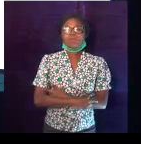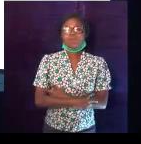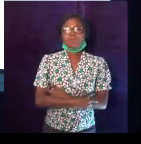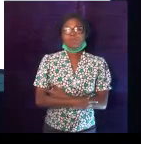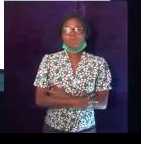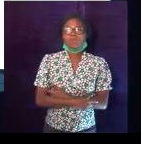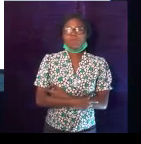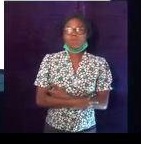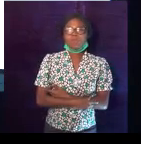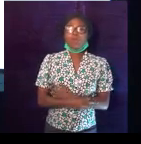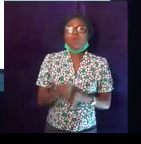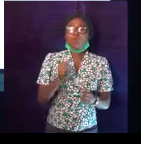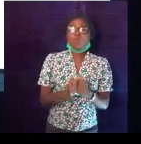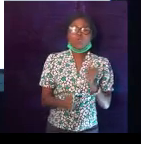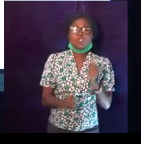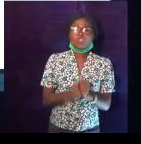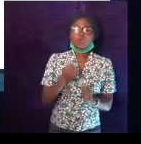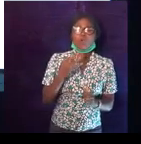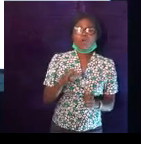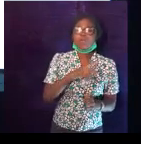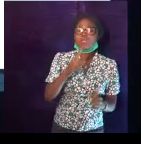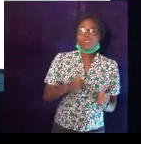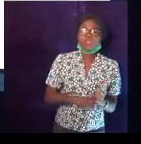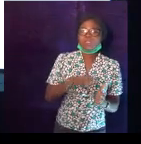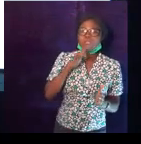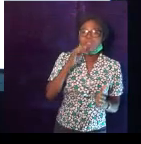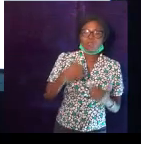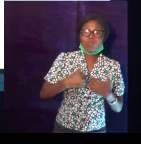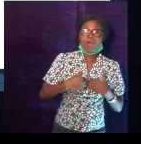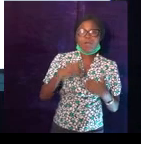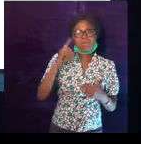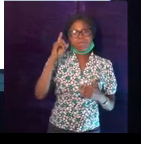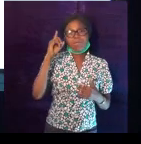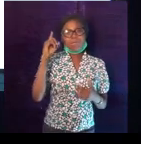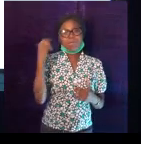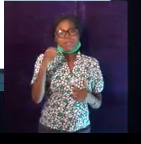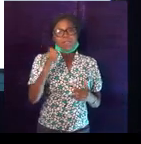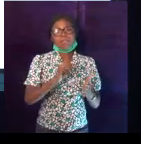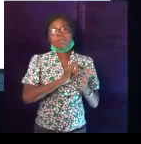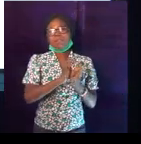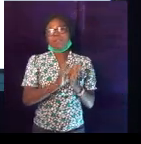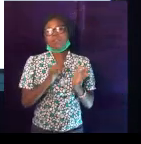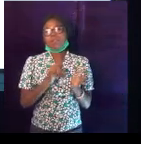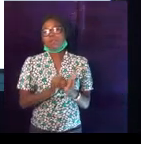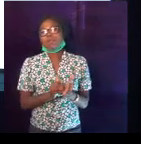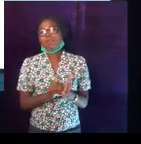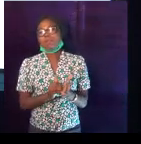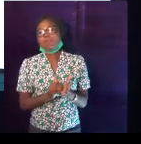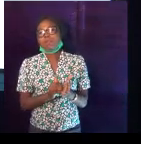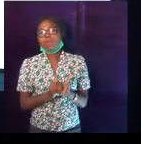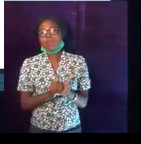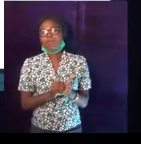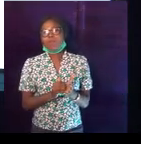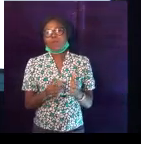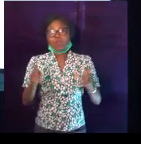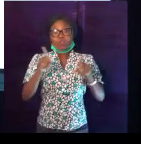What is the modal toy sold? Which of these is the mode? You have 10 seconds.